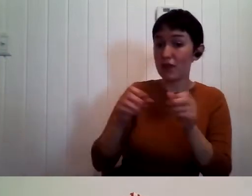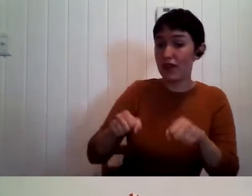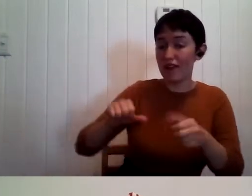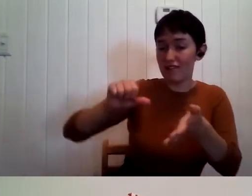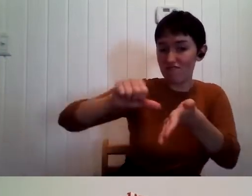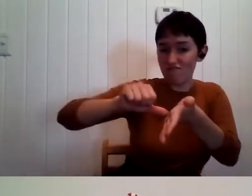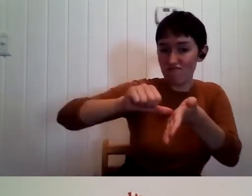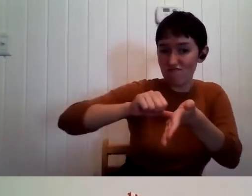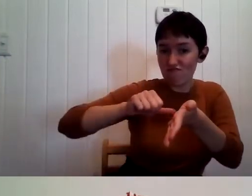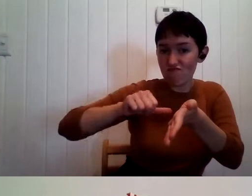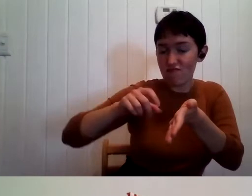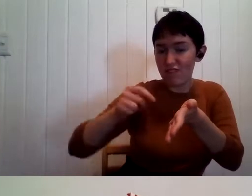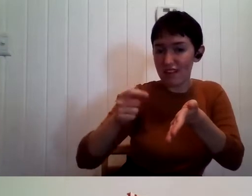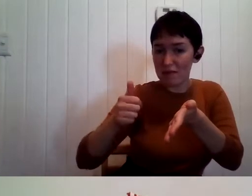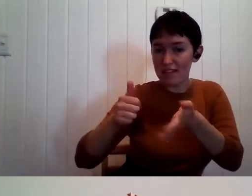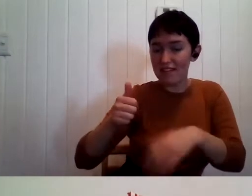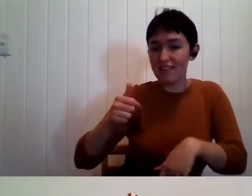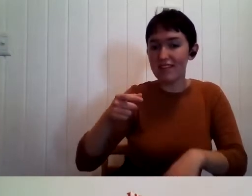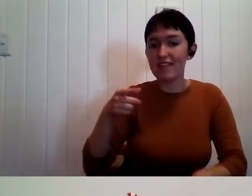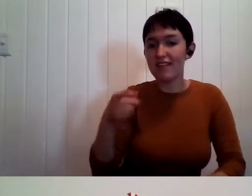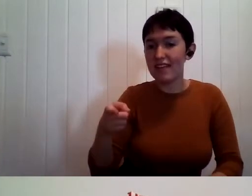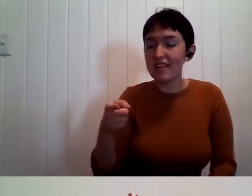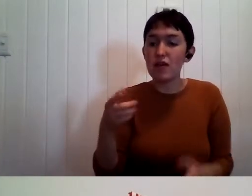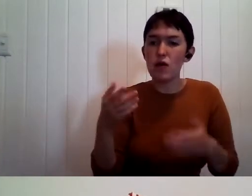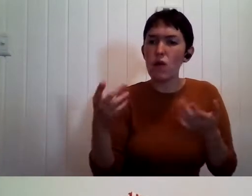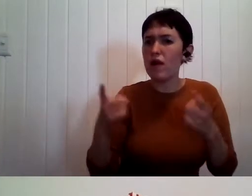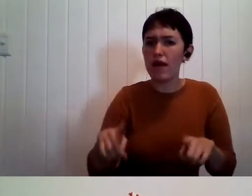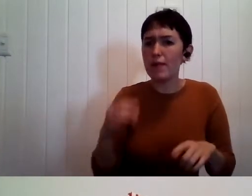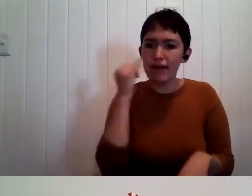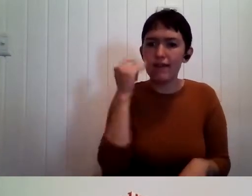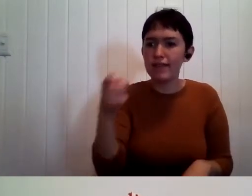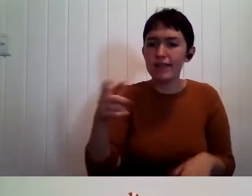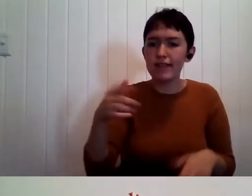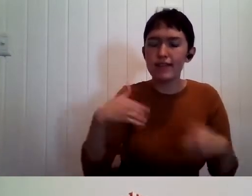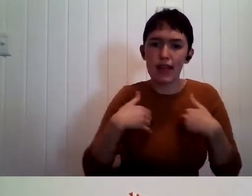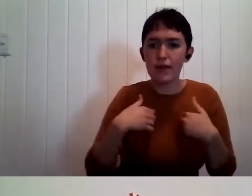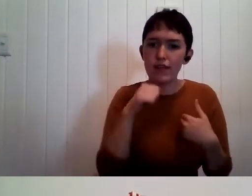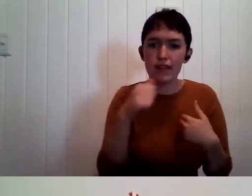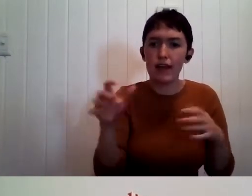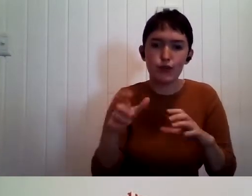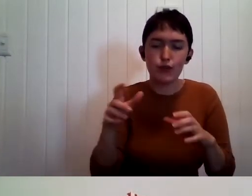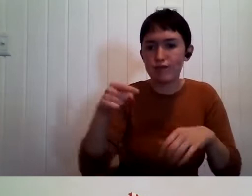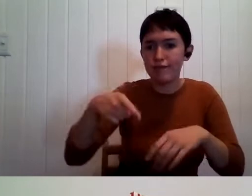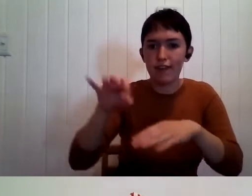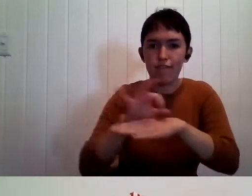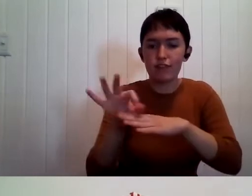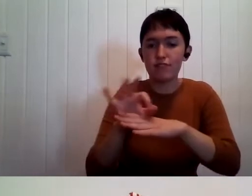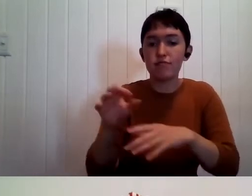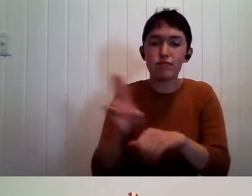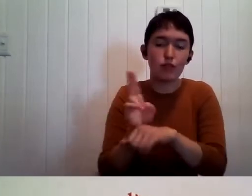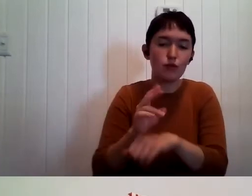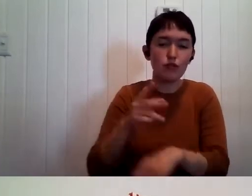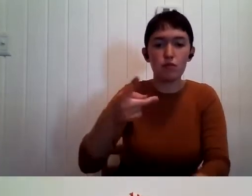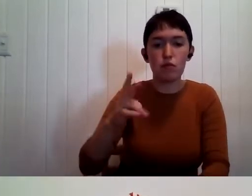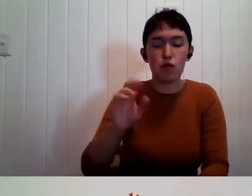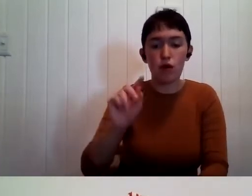what would happen if this animal didn't express this? And then you use proteins that are specific to